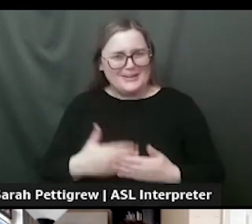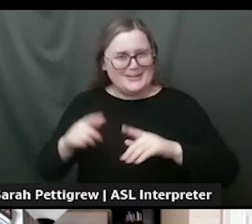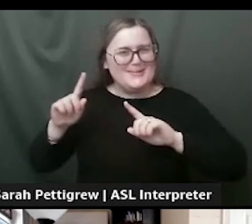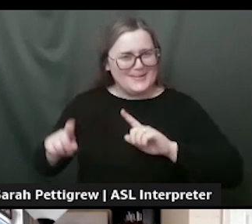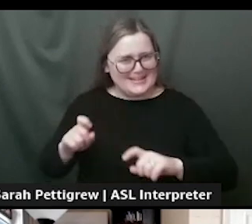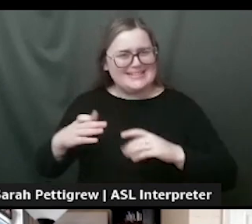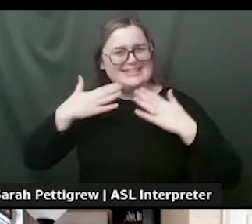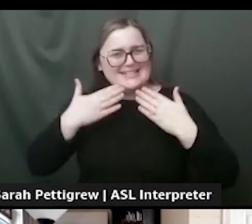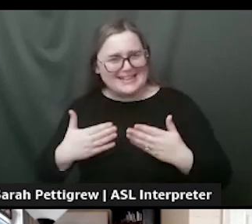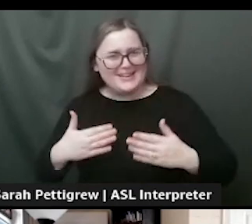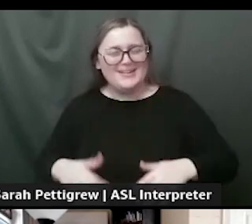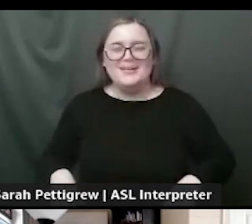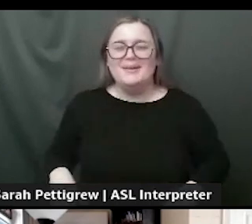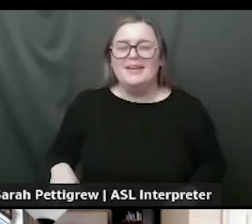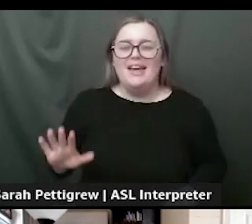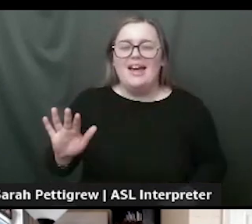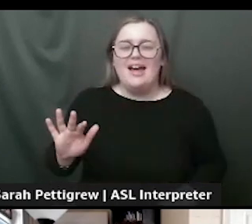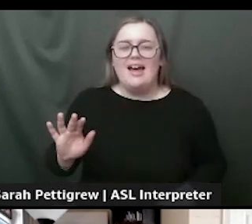got